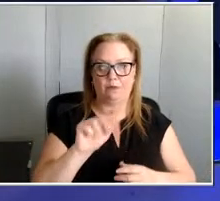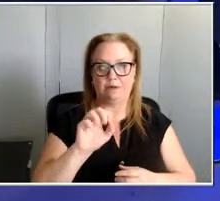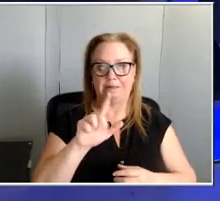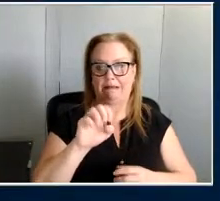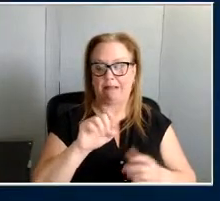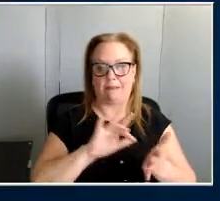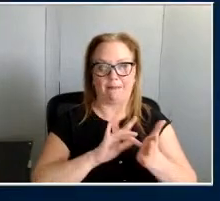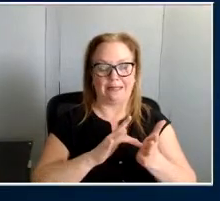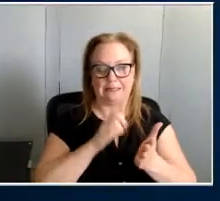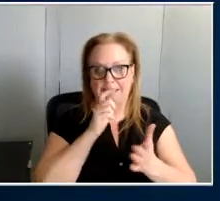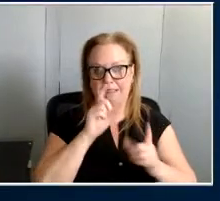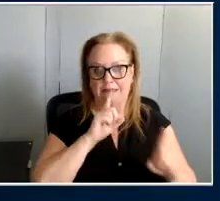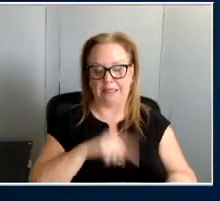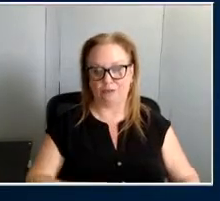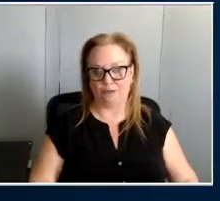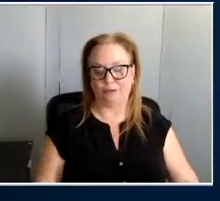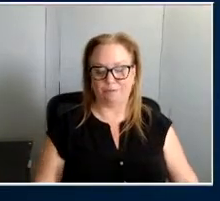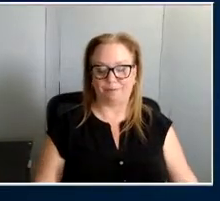So, No. Jill.